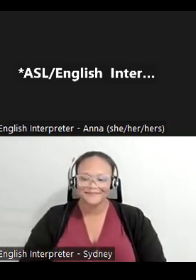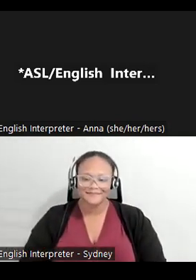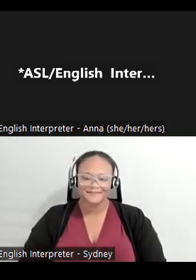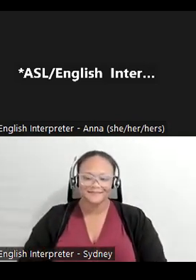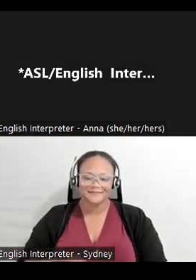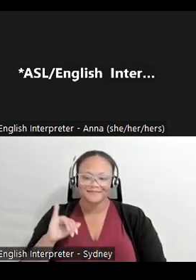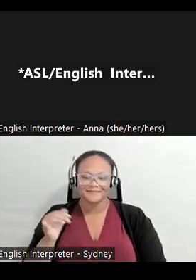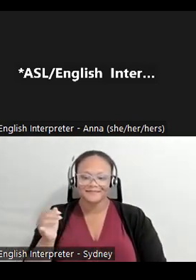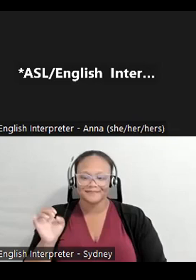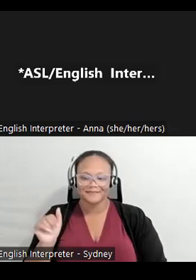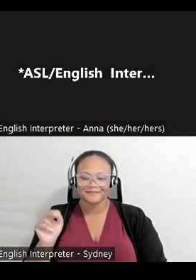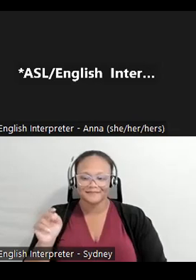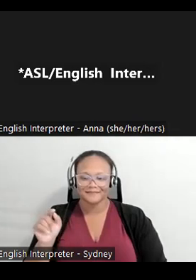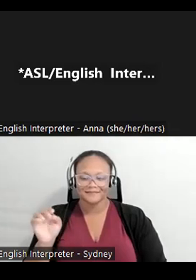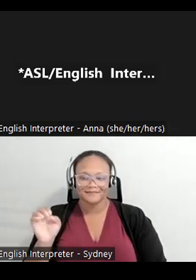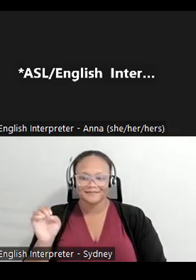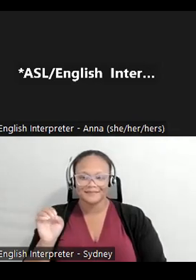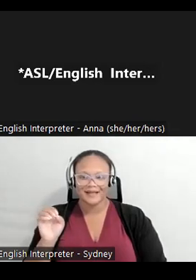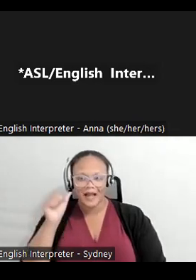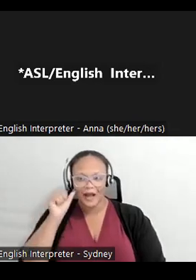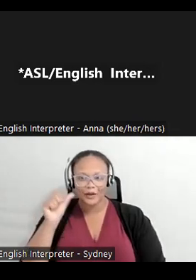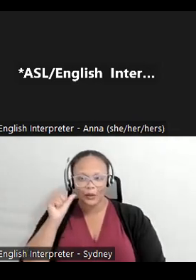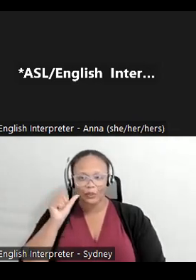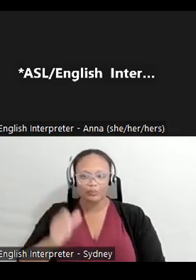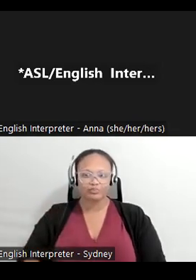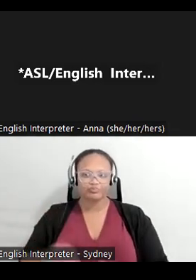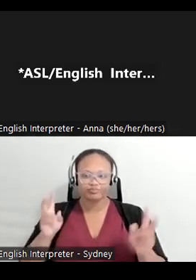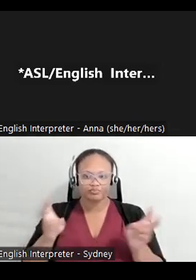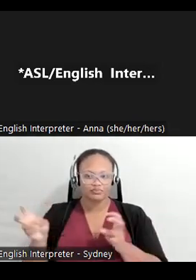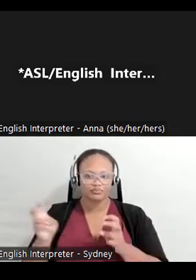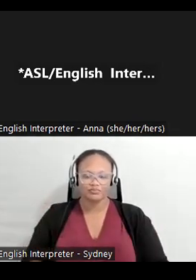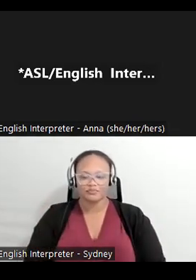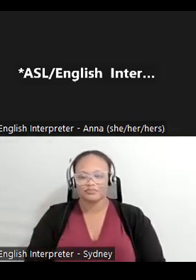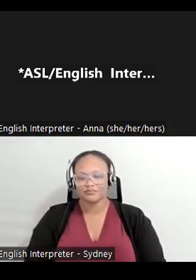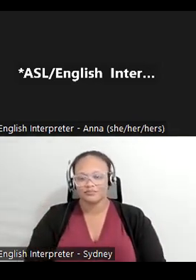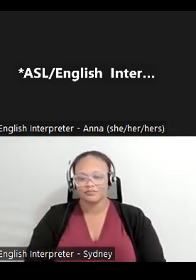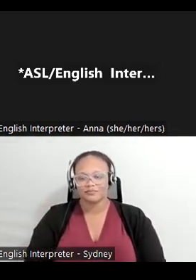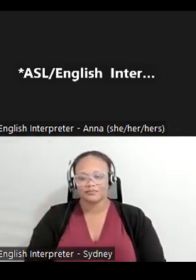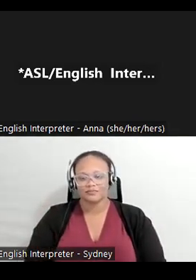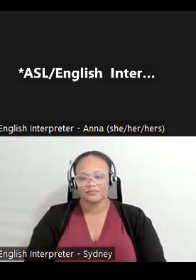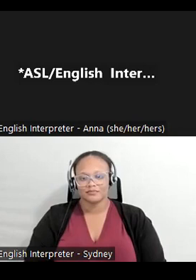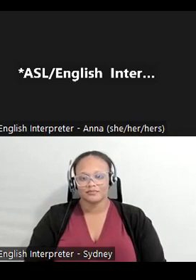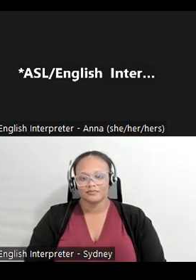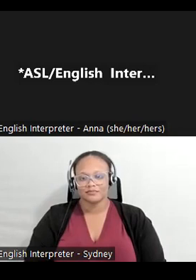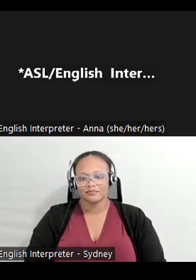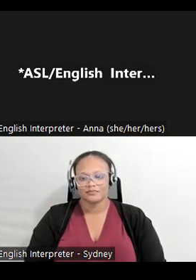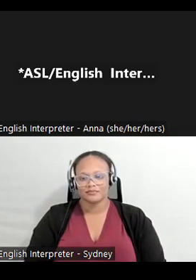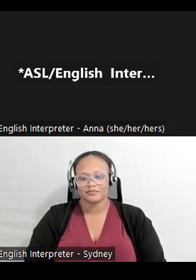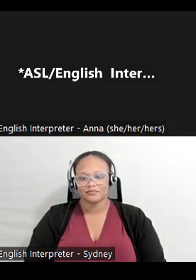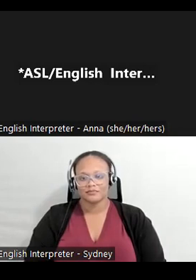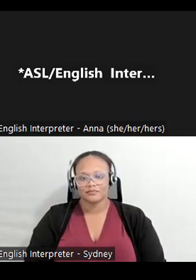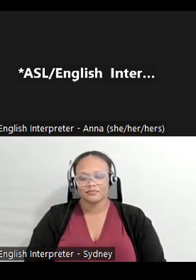¿Sí me escucha ahora? Sí. You can hear me? Yes, I can hear you. Bueno, tengo problemas